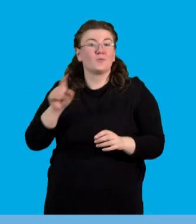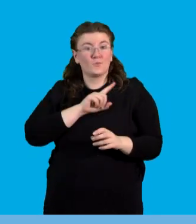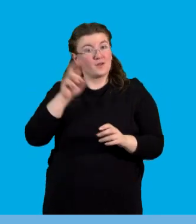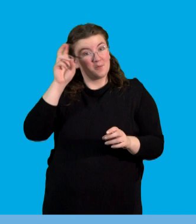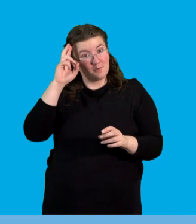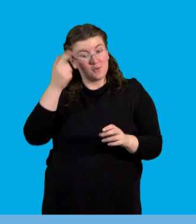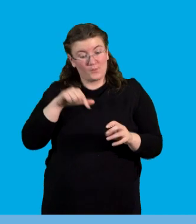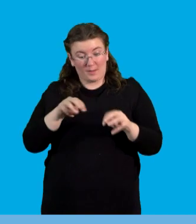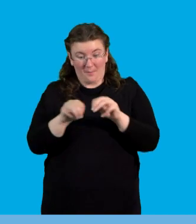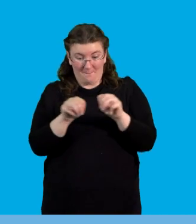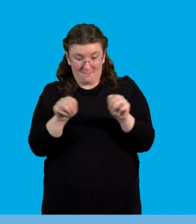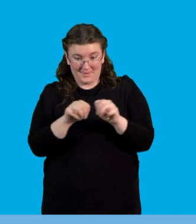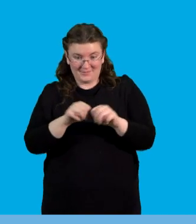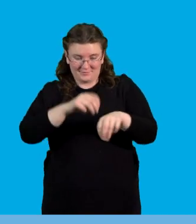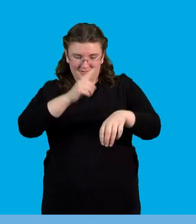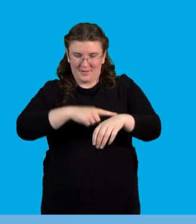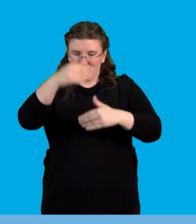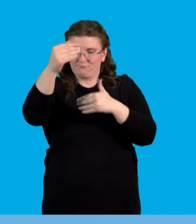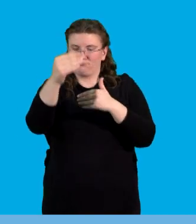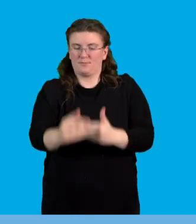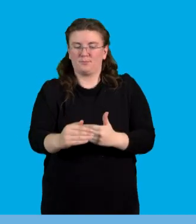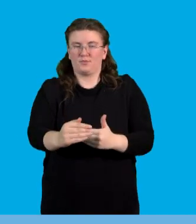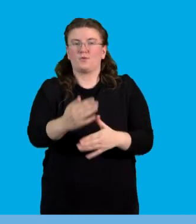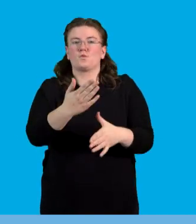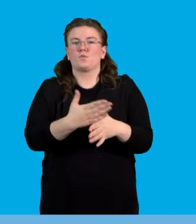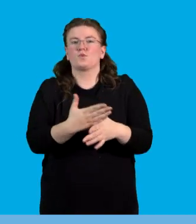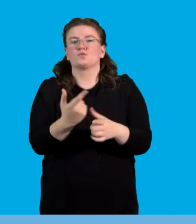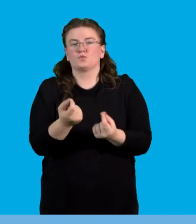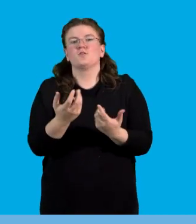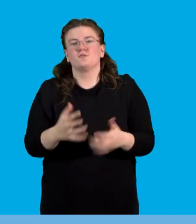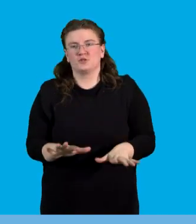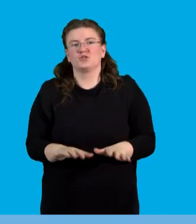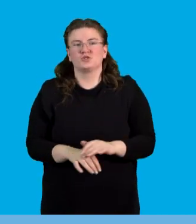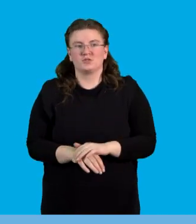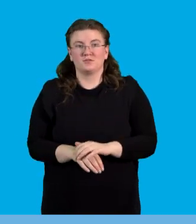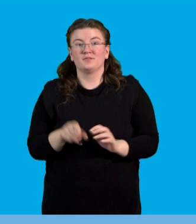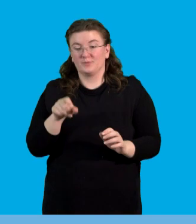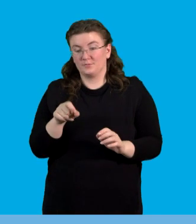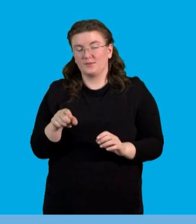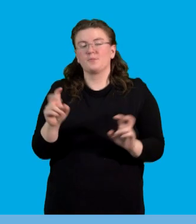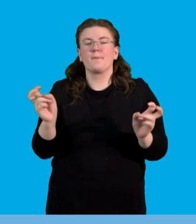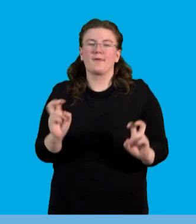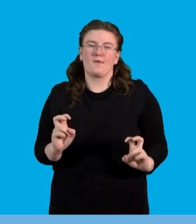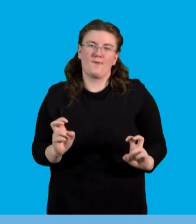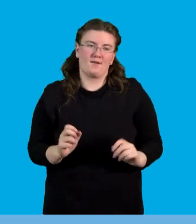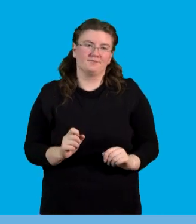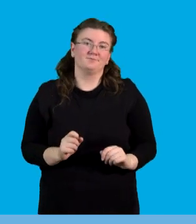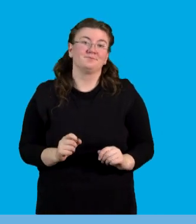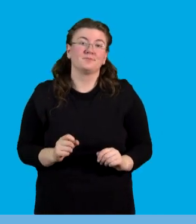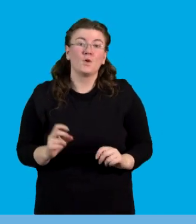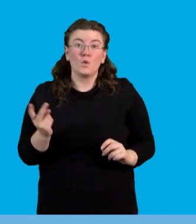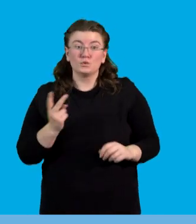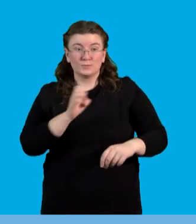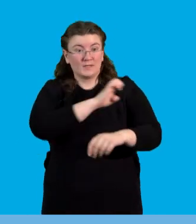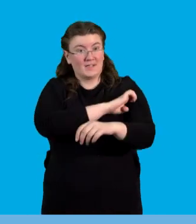of work being done over a certain period of time. So the rate at which work is done is the definition of power, and the amount of